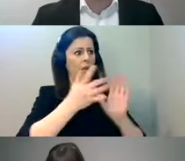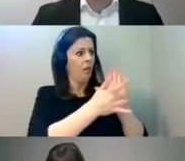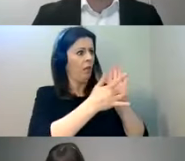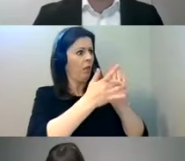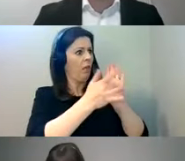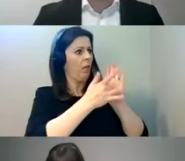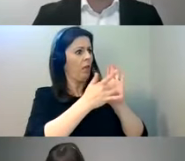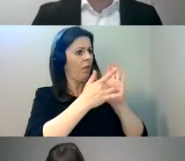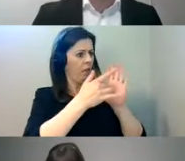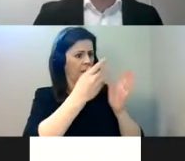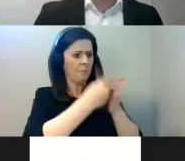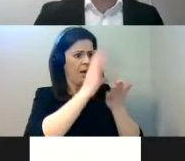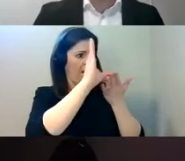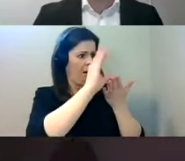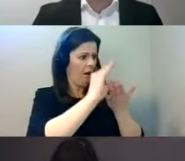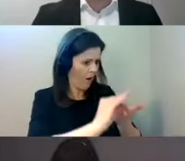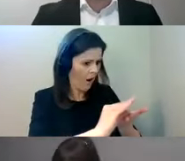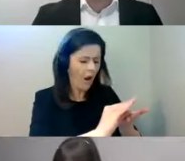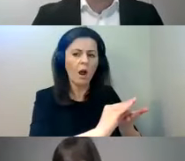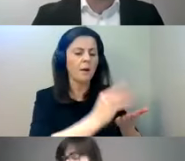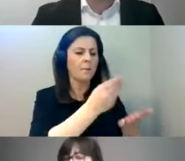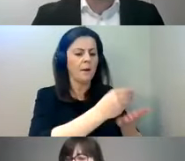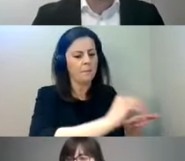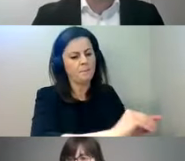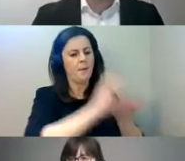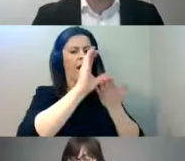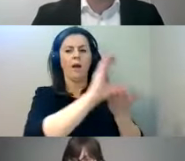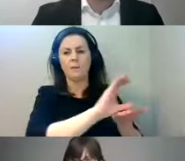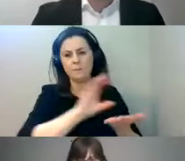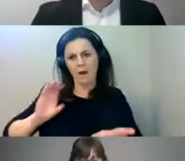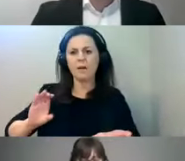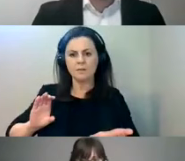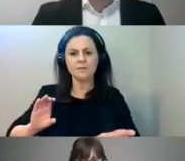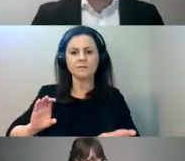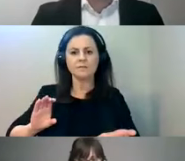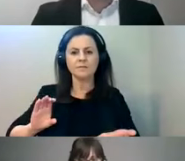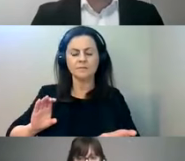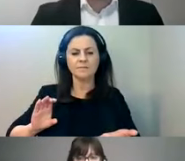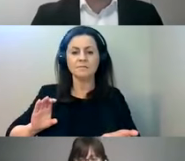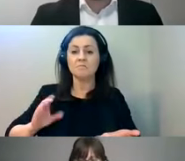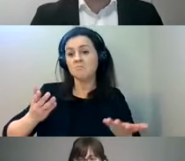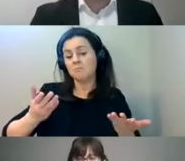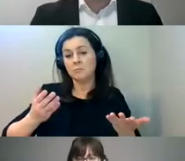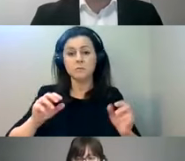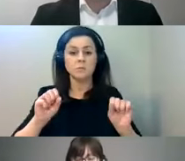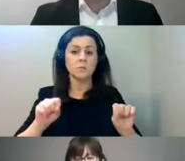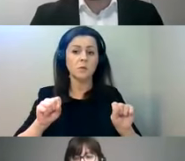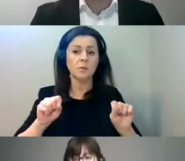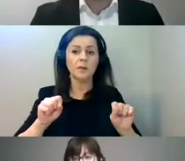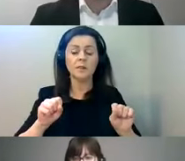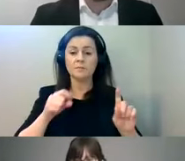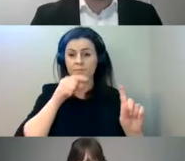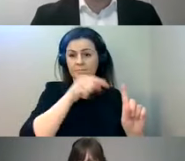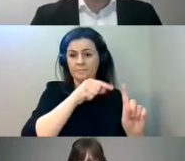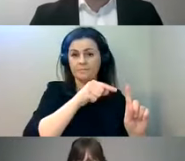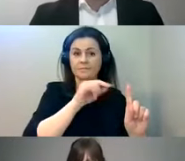happened, to return the victimized party back into their original position. So that could involve the perpetrator or